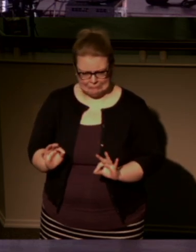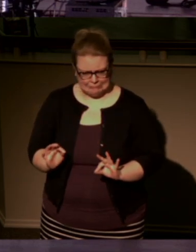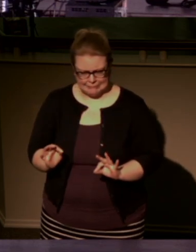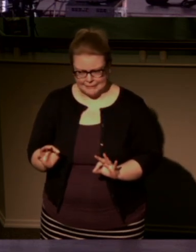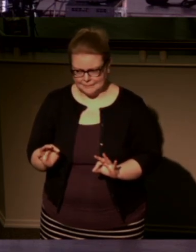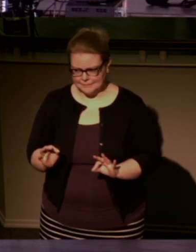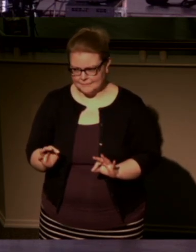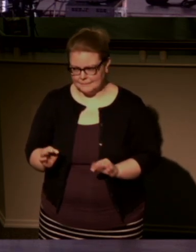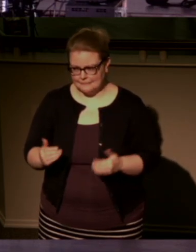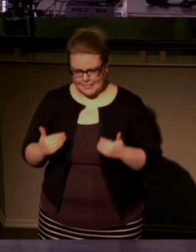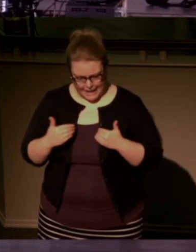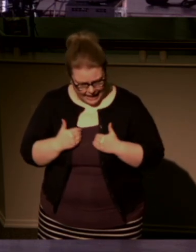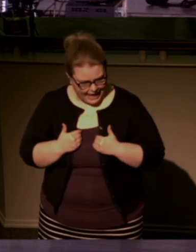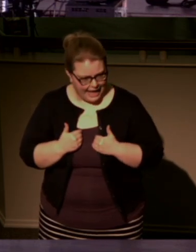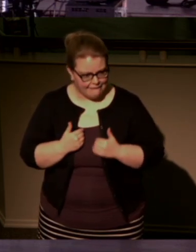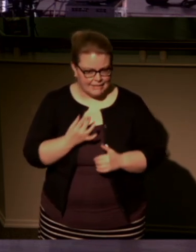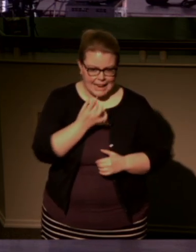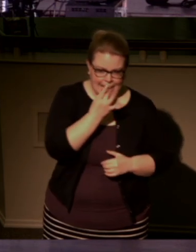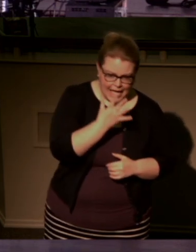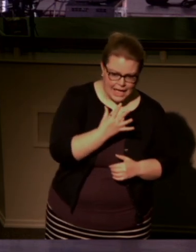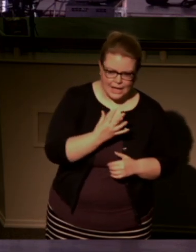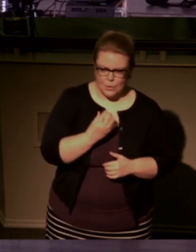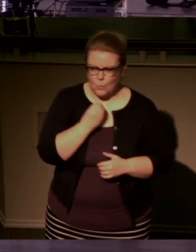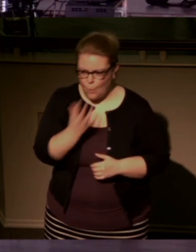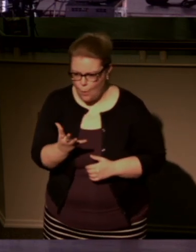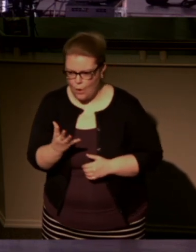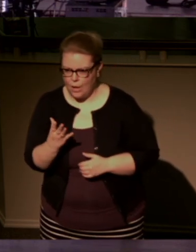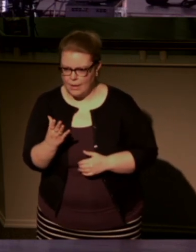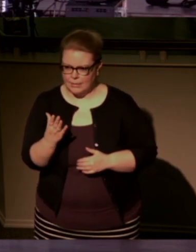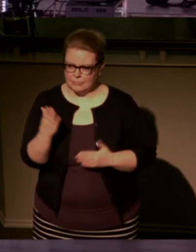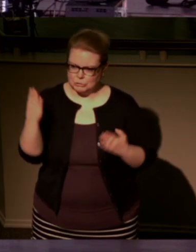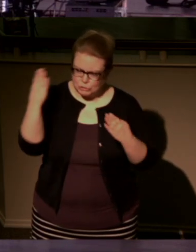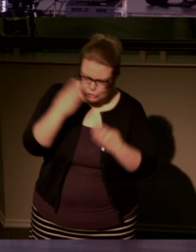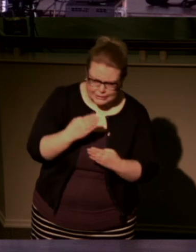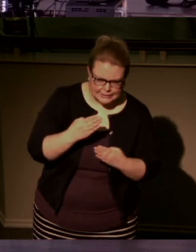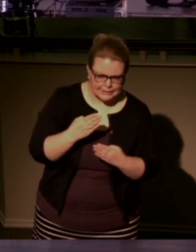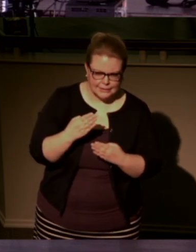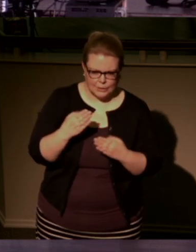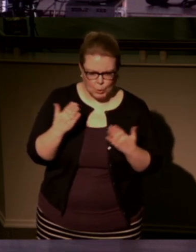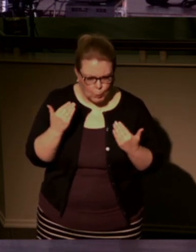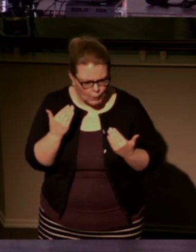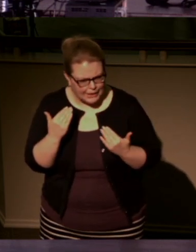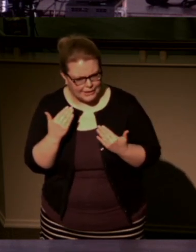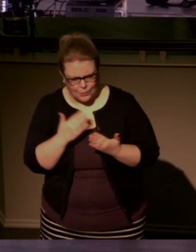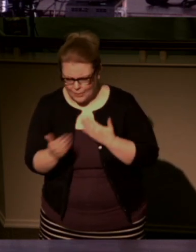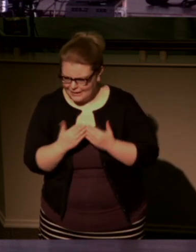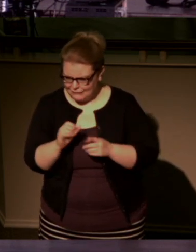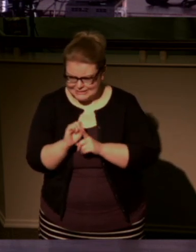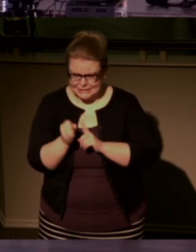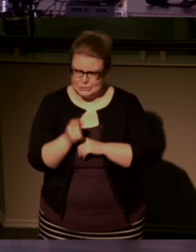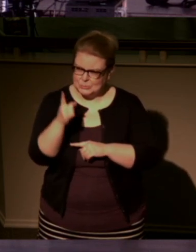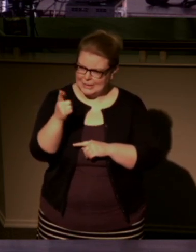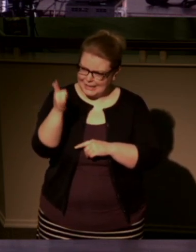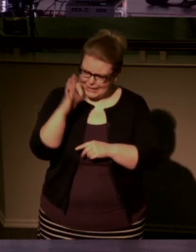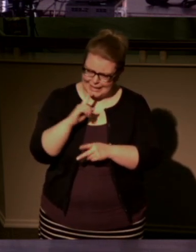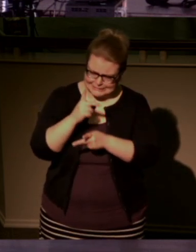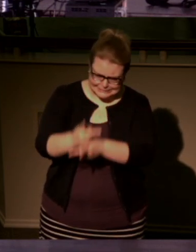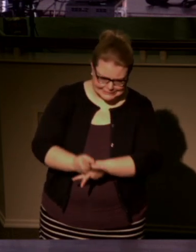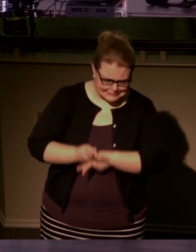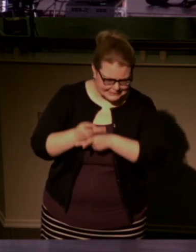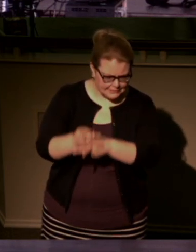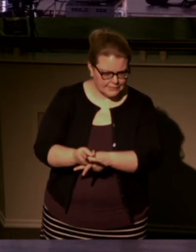They've got light, they've got warmth, they've got shade, they've got coolness. Whatever the situation is, it's obvious